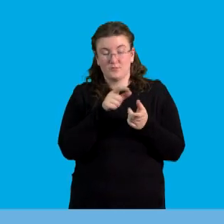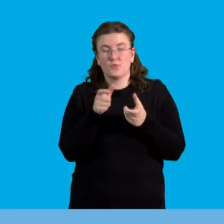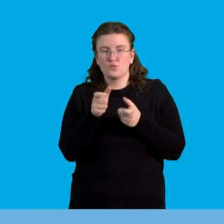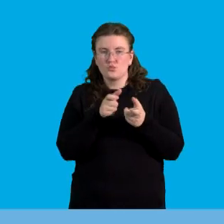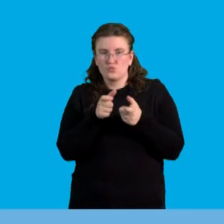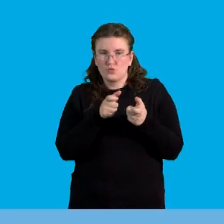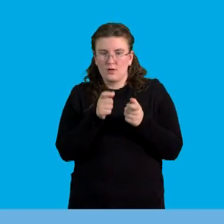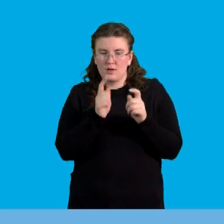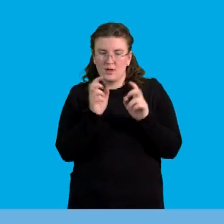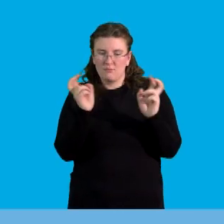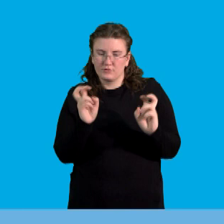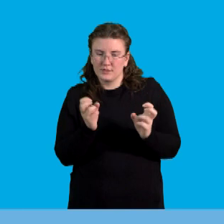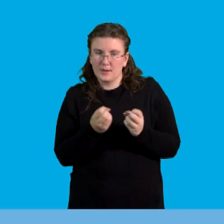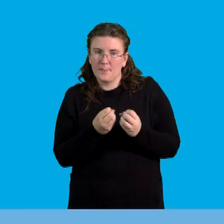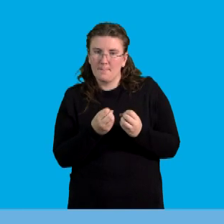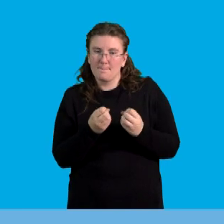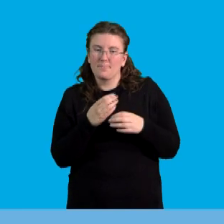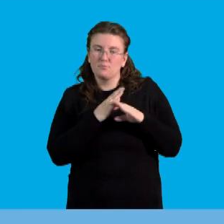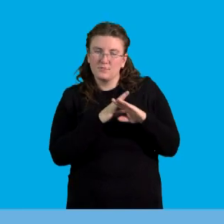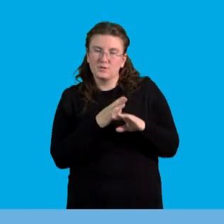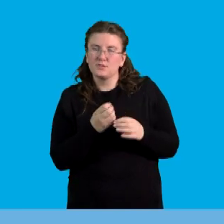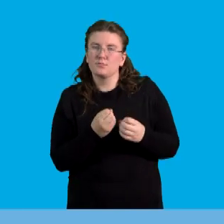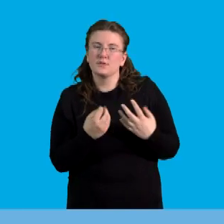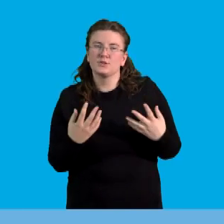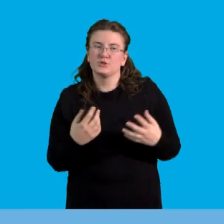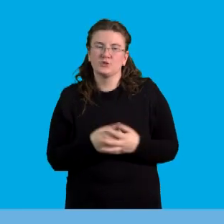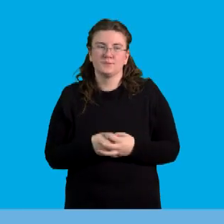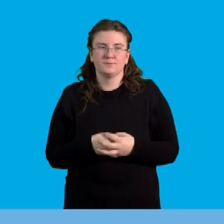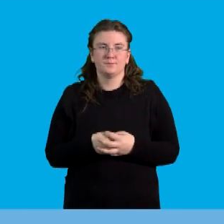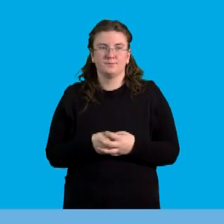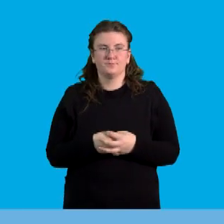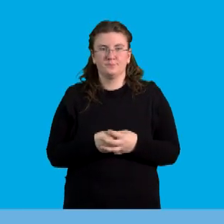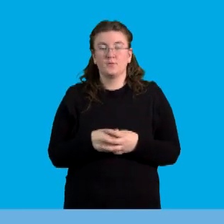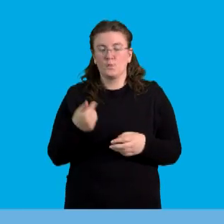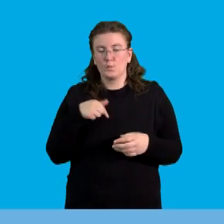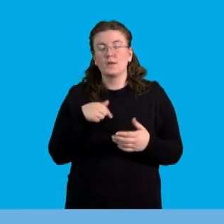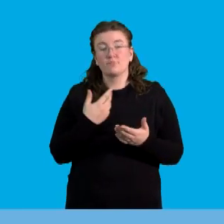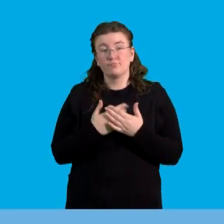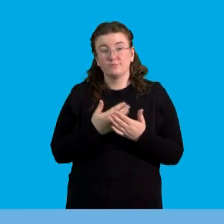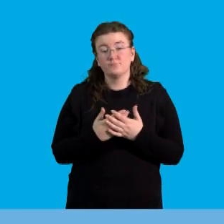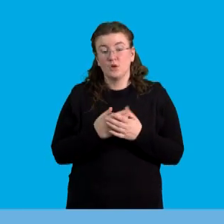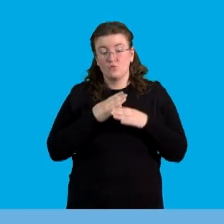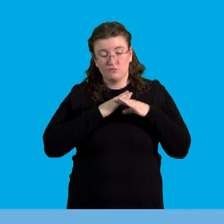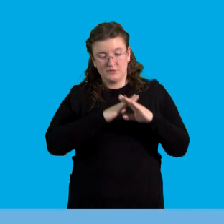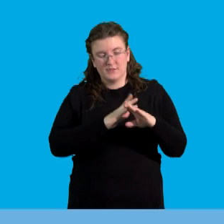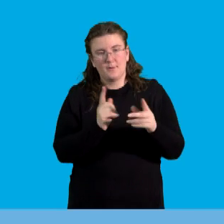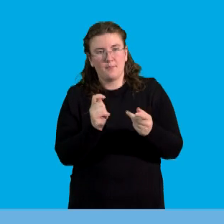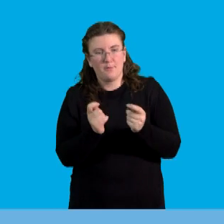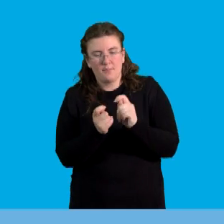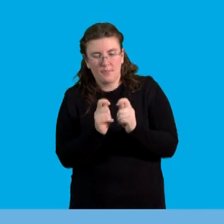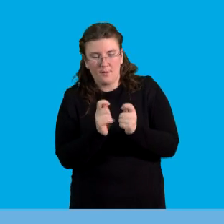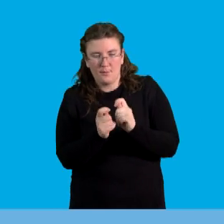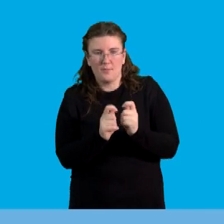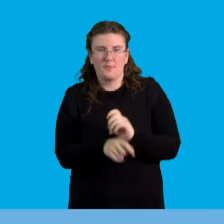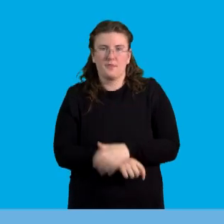control or to regulate the amount of resistance that is offered by each resistor. So basically, we can adjust the resistance of